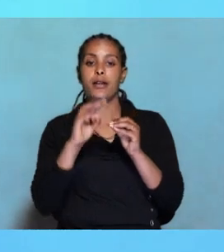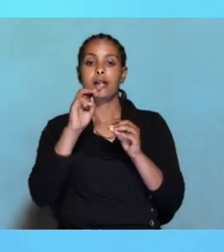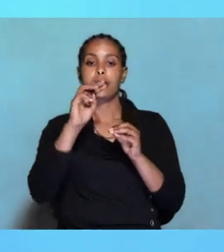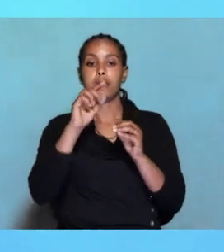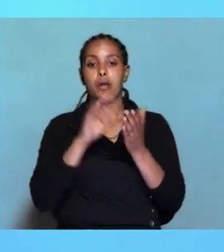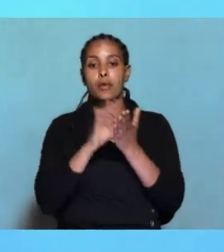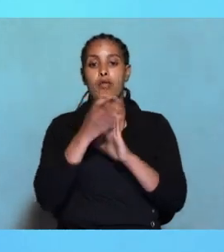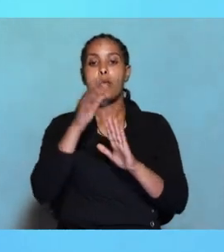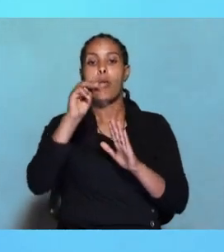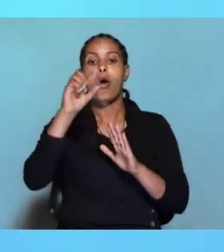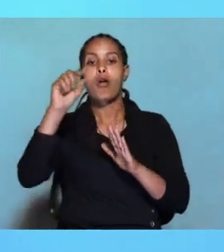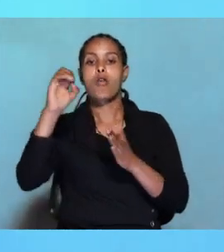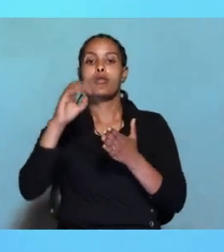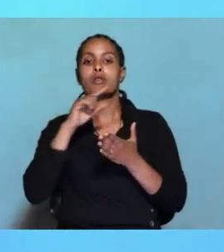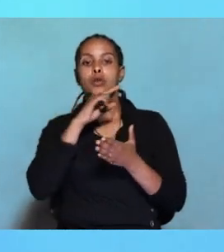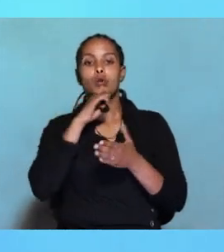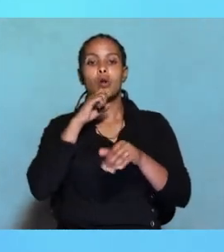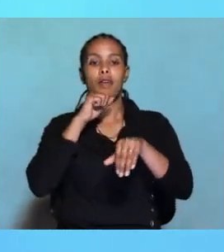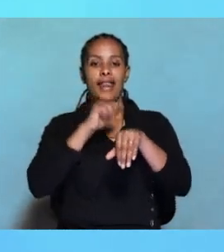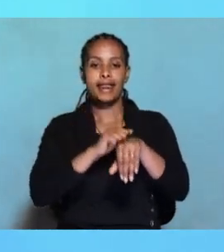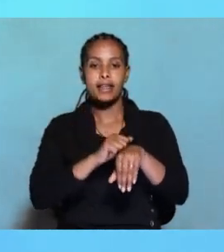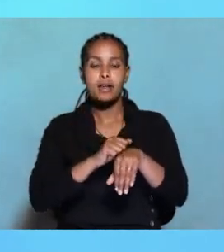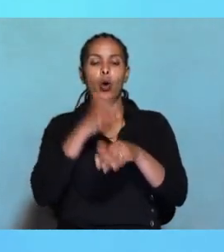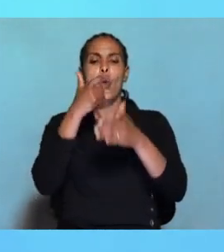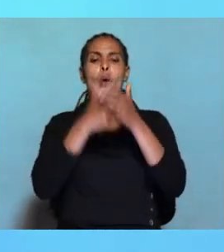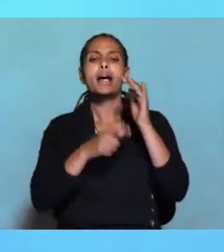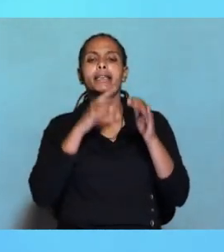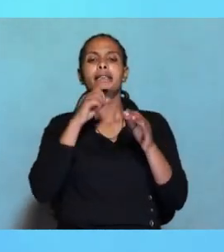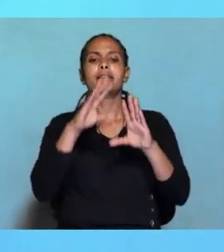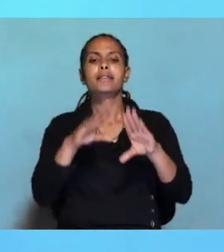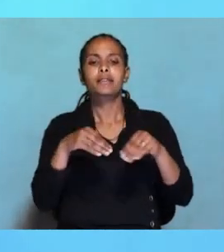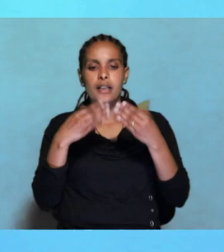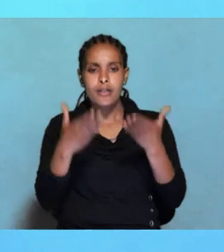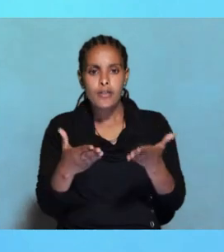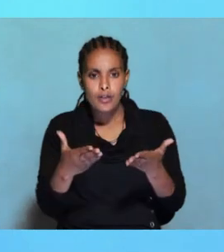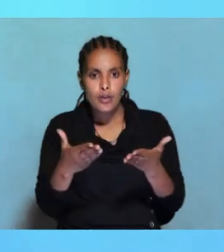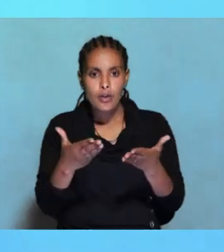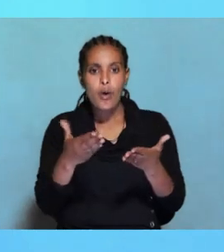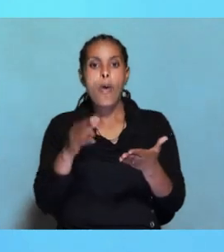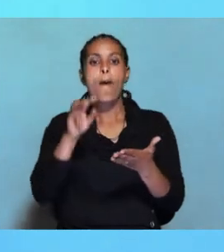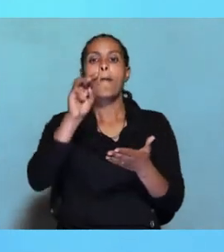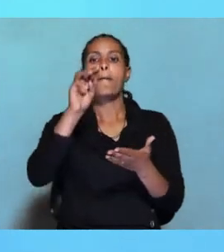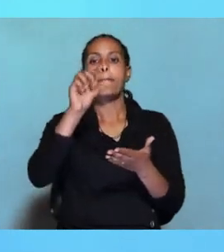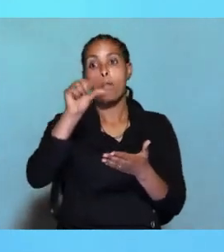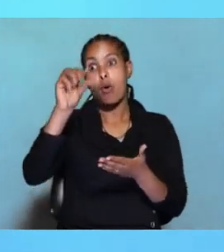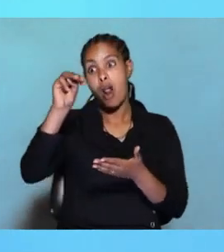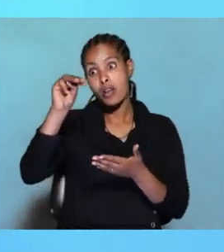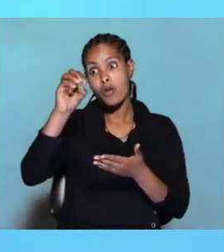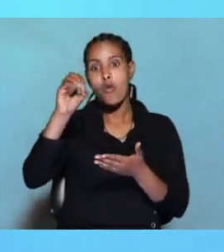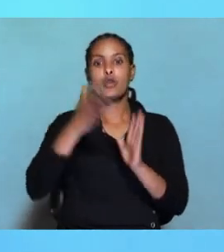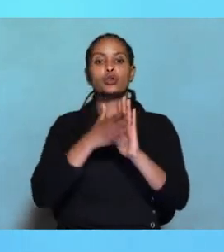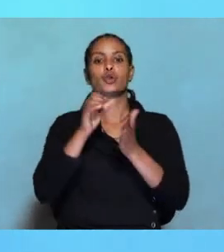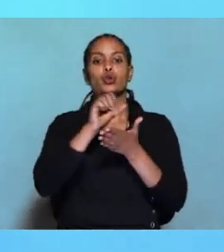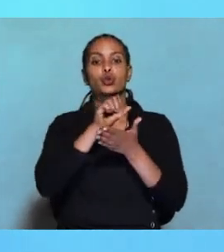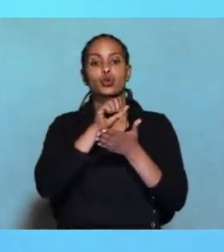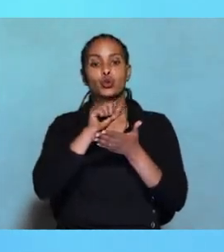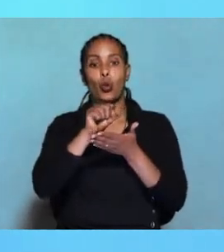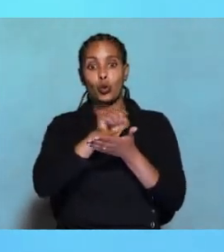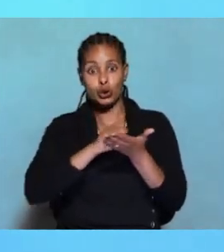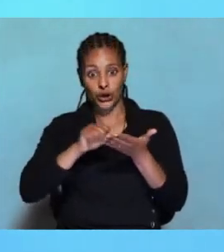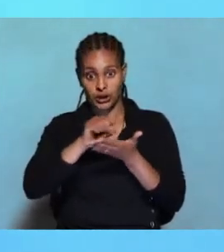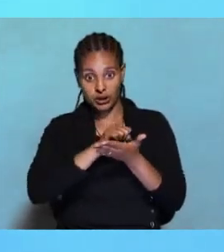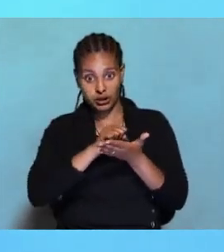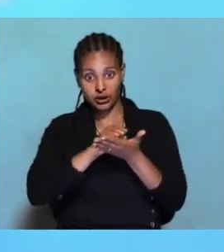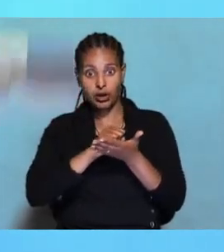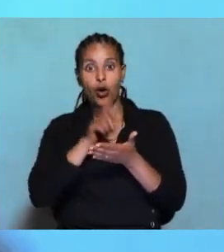of the solvent. What is given? Molality of the solution. Molality of the